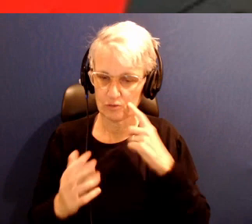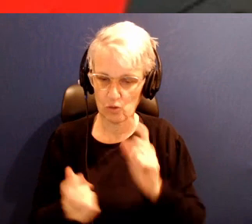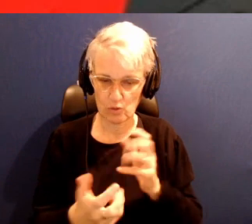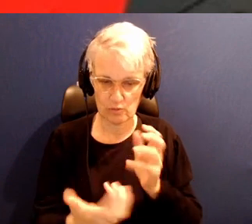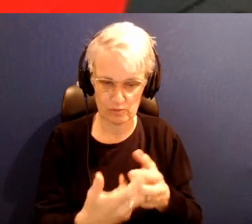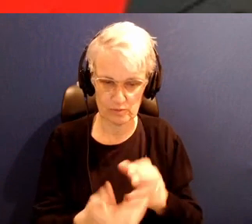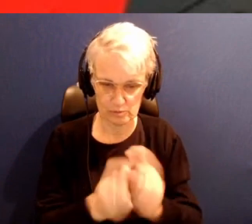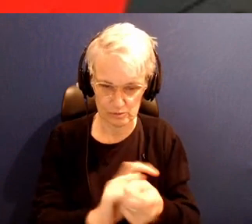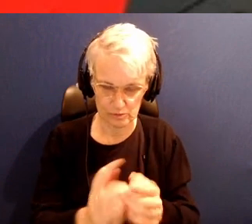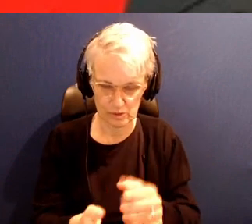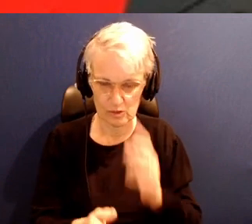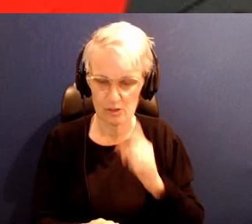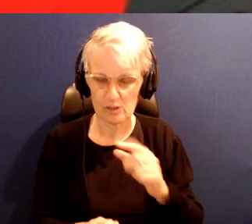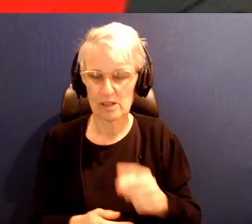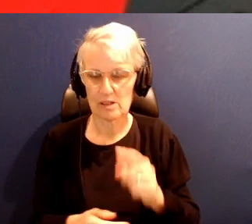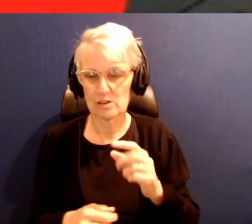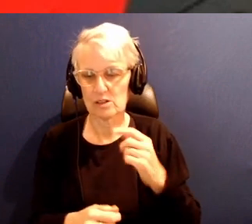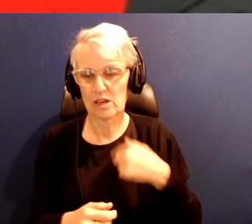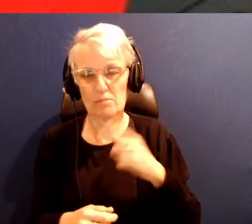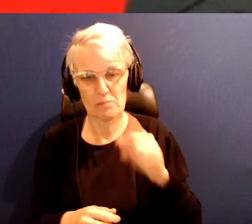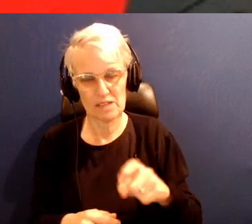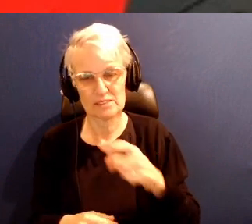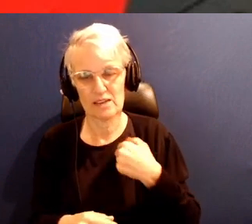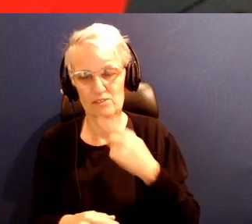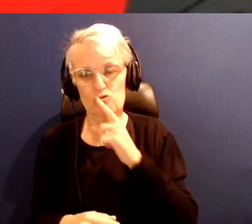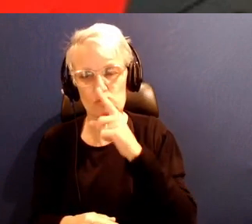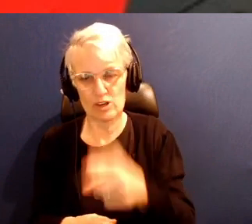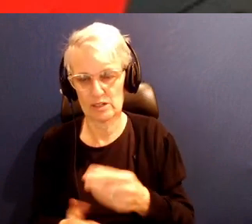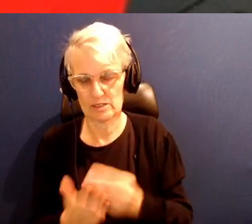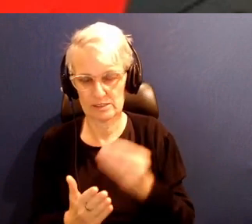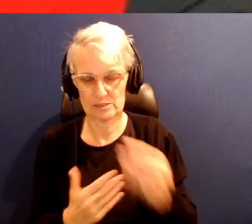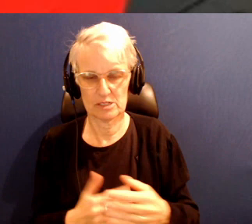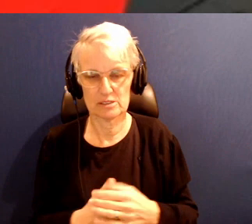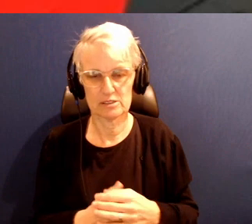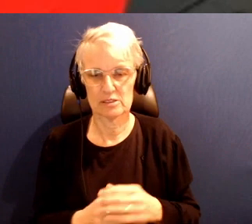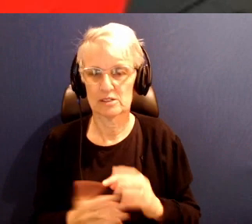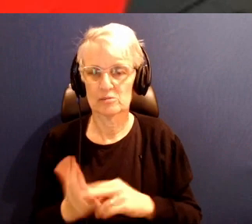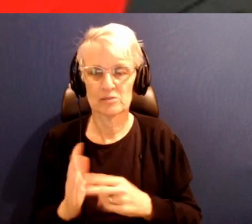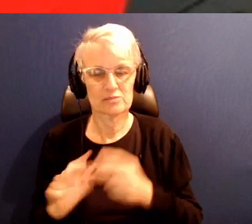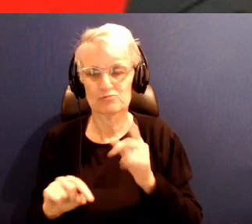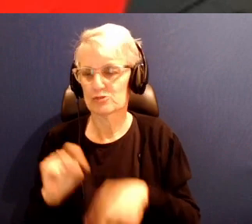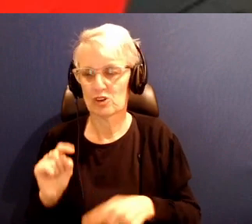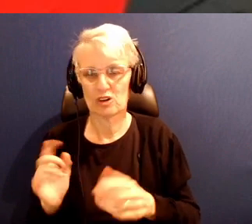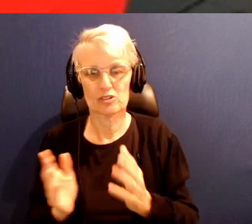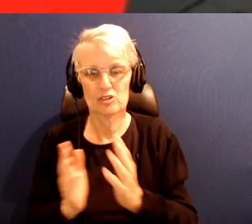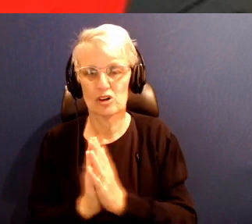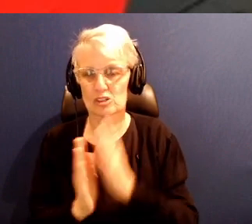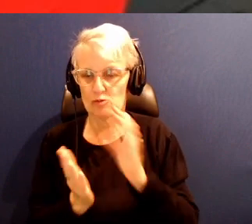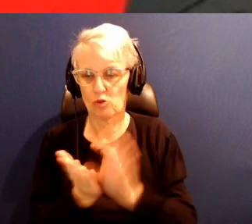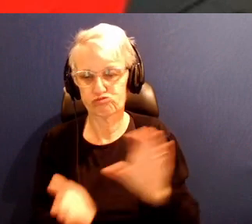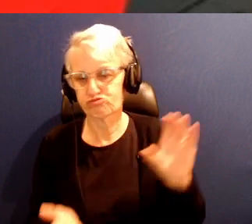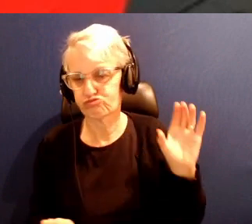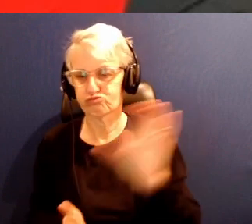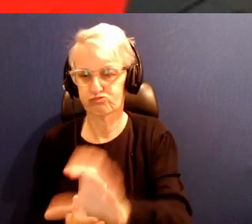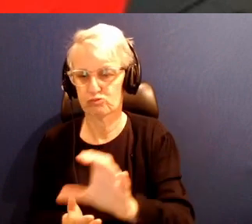eligible. These will be covered only based on real expenses, meaning that it is not permitted to request